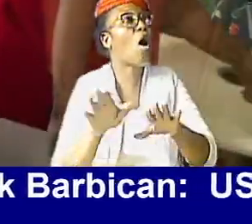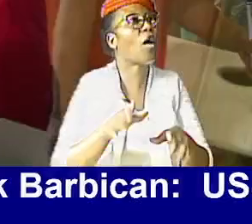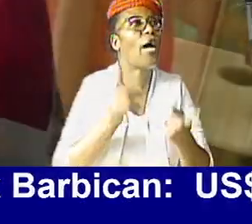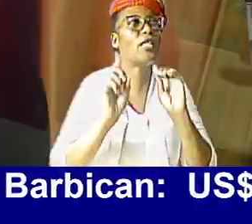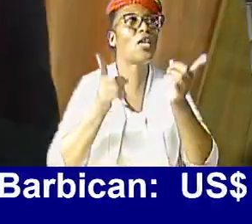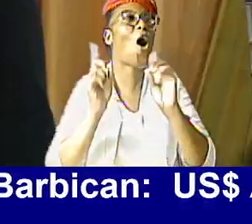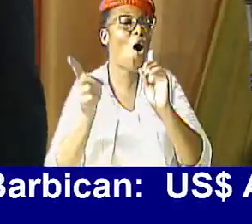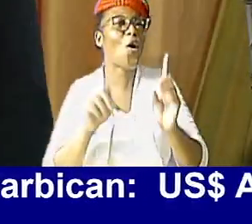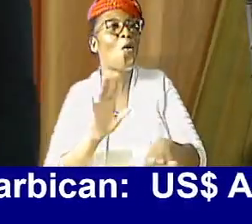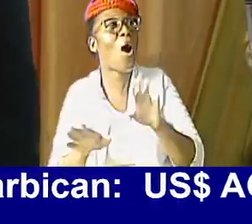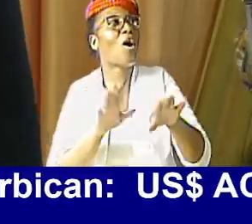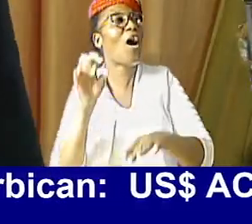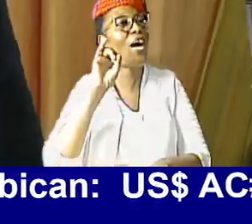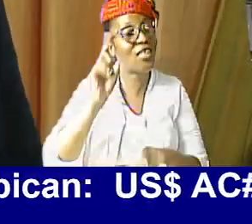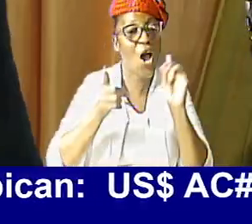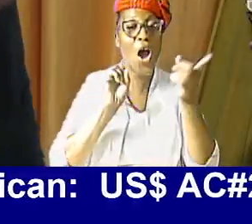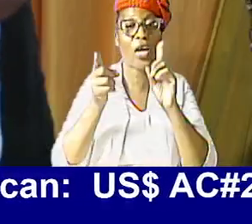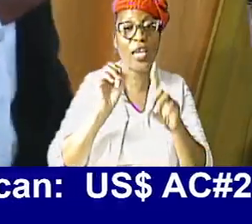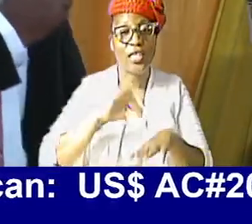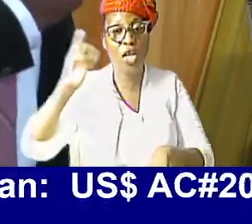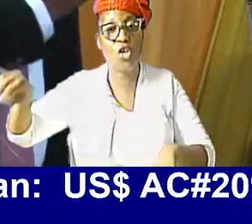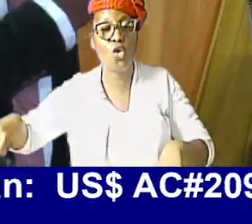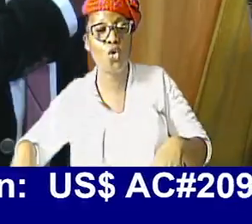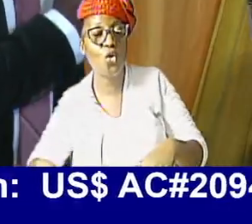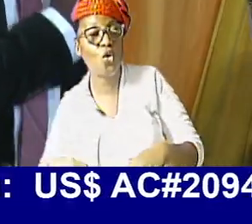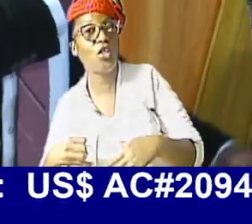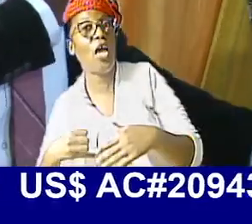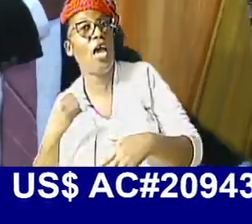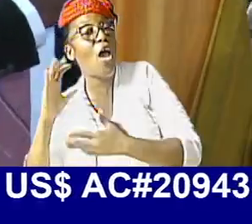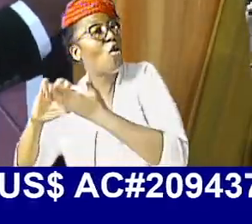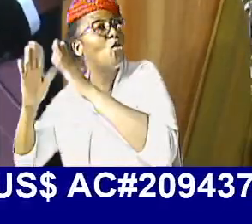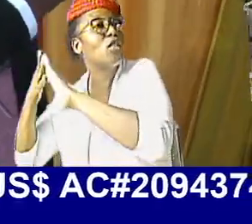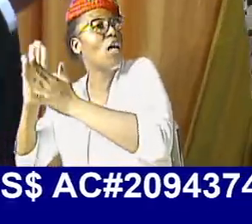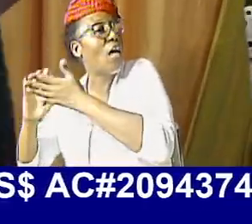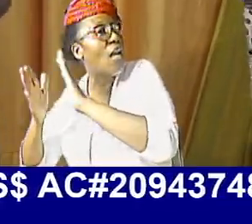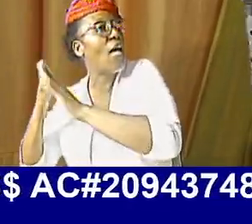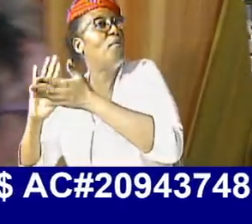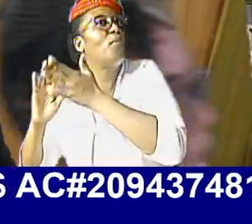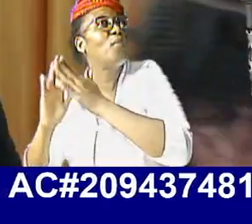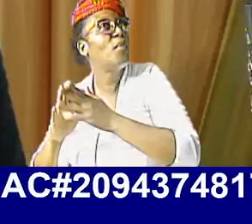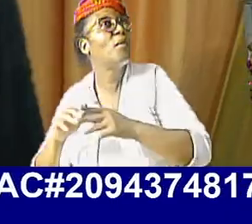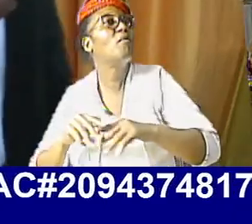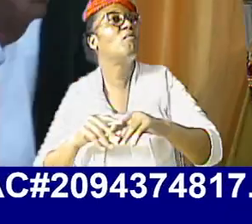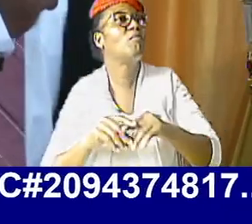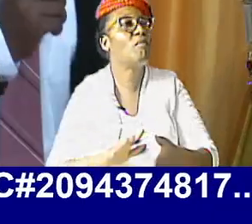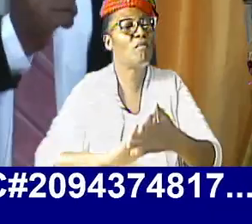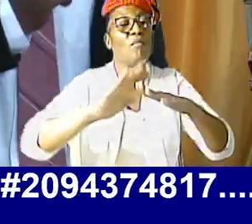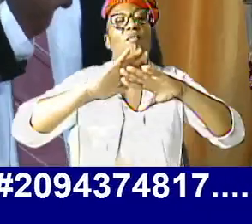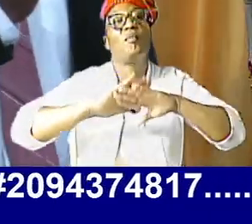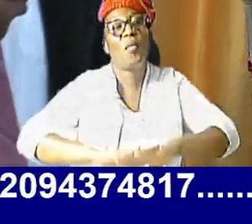yes! Walk and talk in the new Jerusalem way.